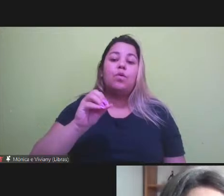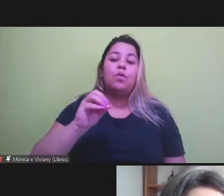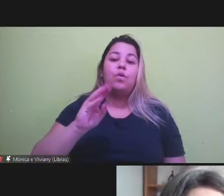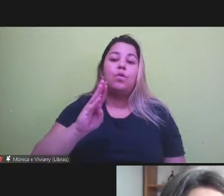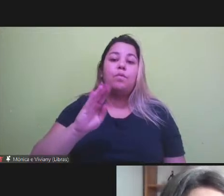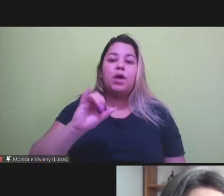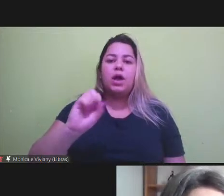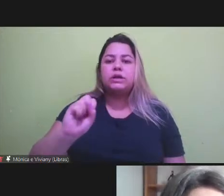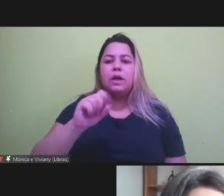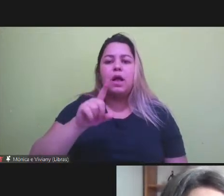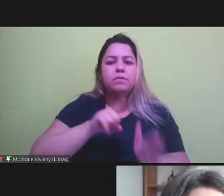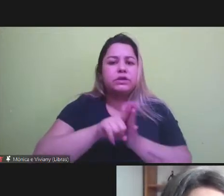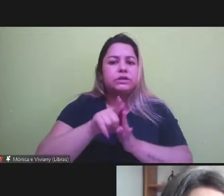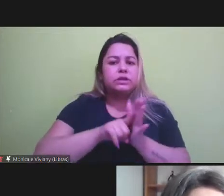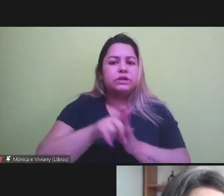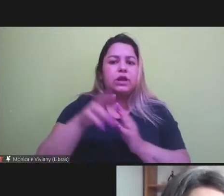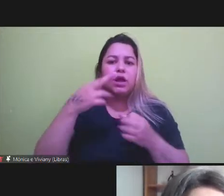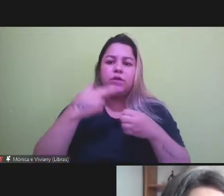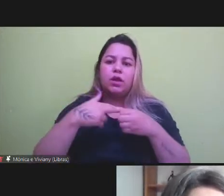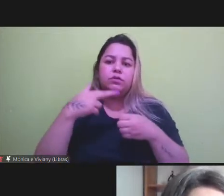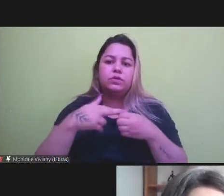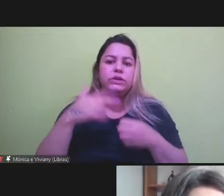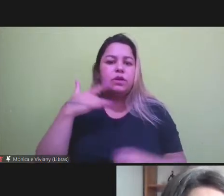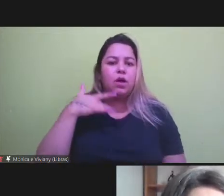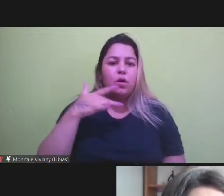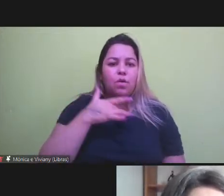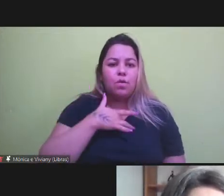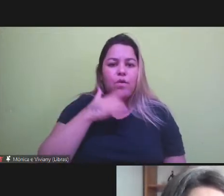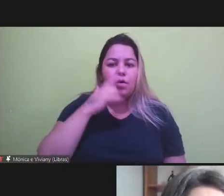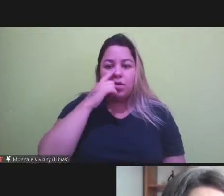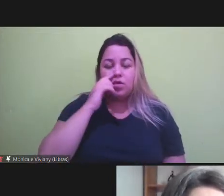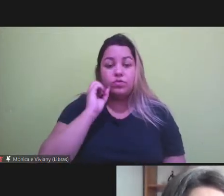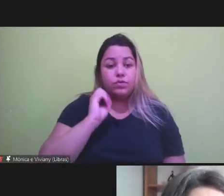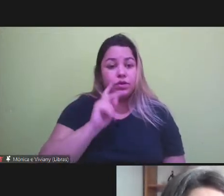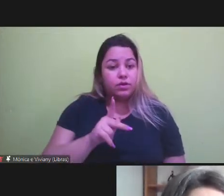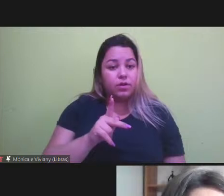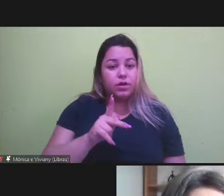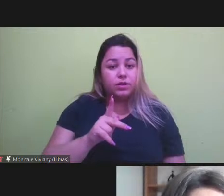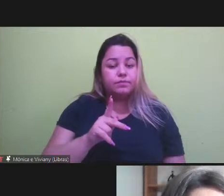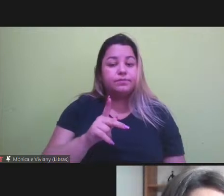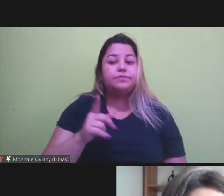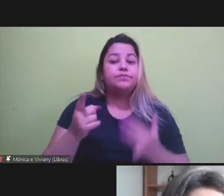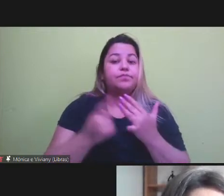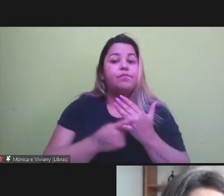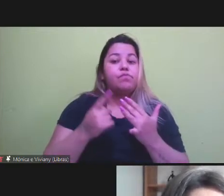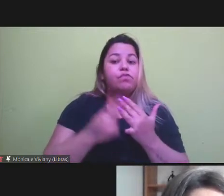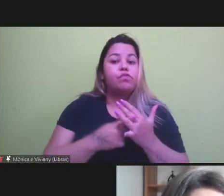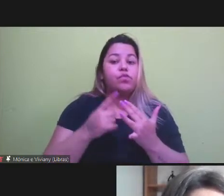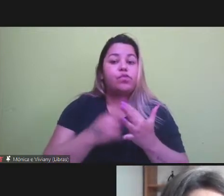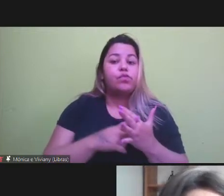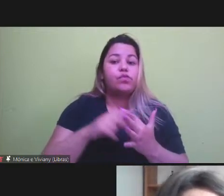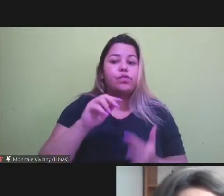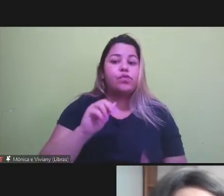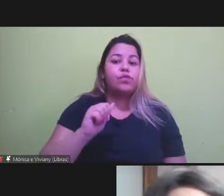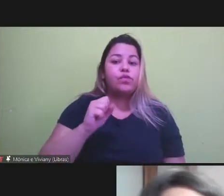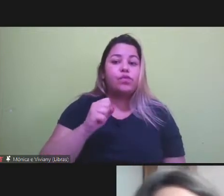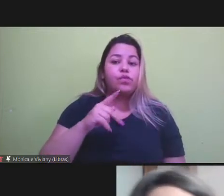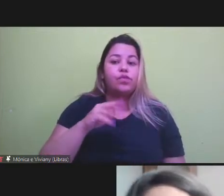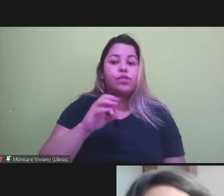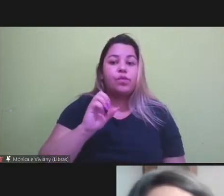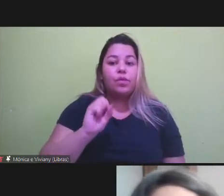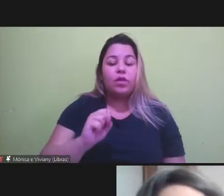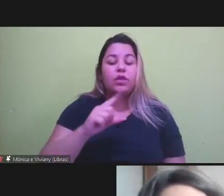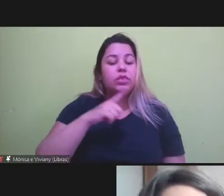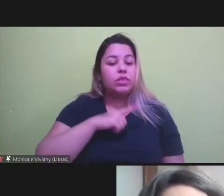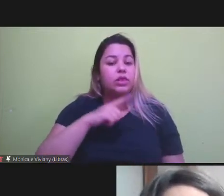indicators from the researchers, regional researchers from health. Okay, be amongst the aspects that are at